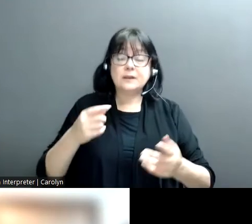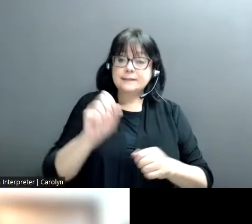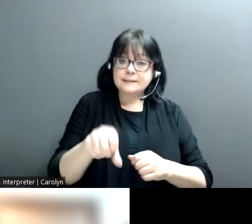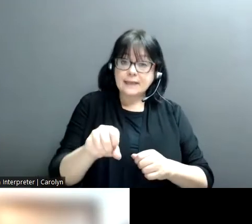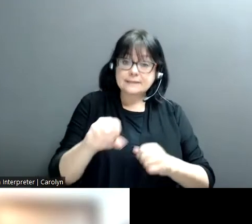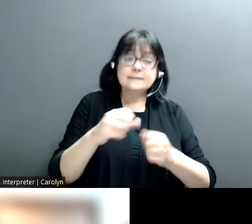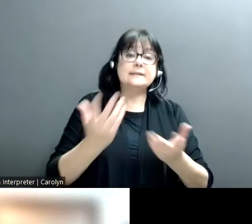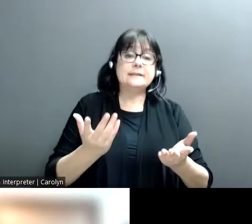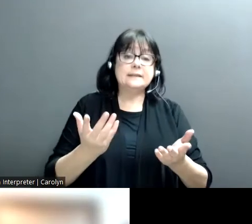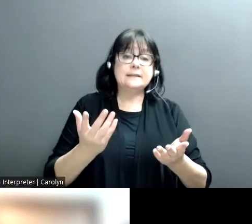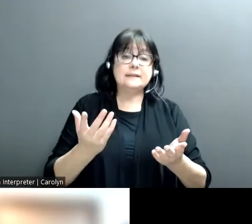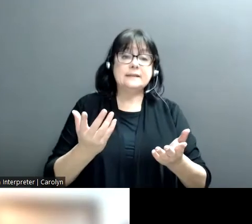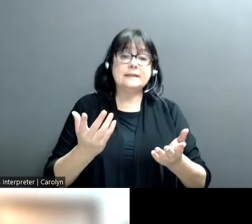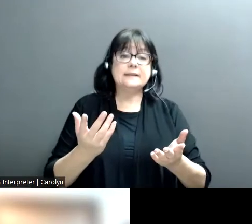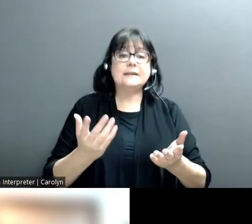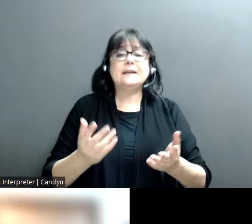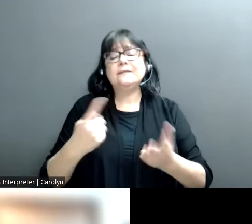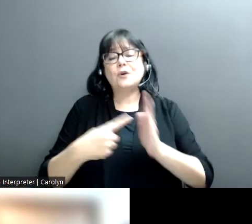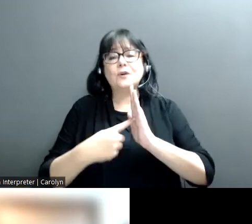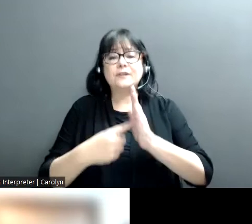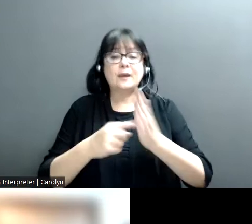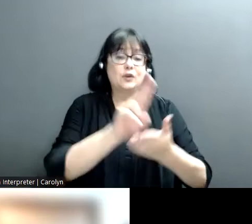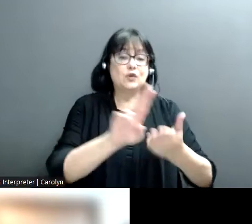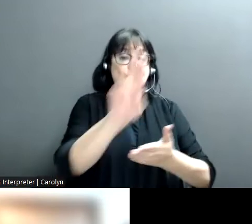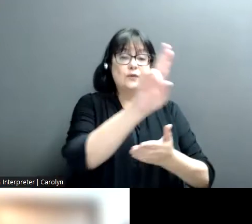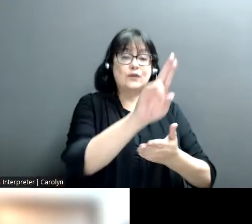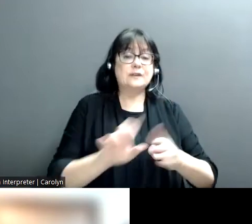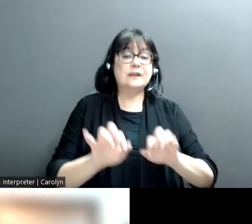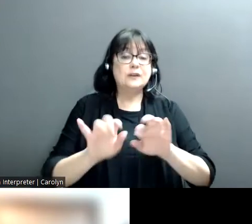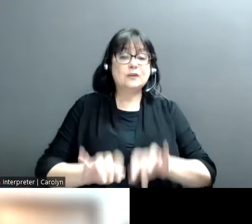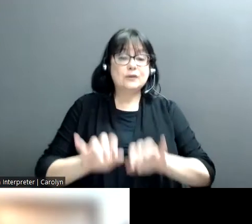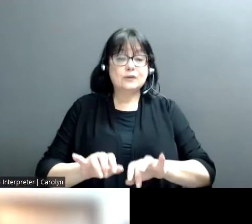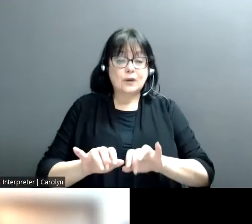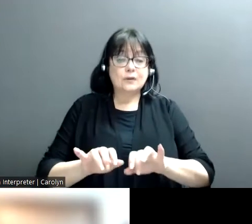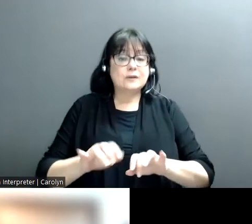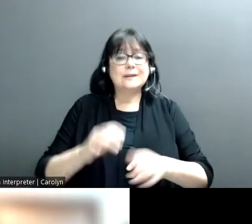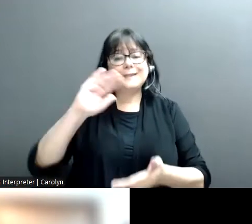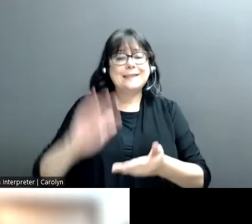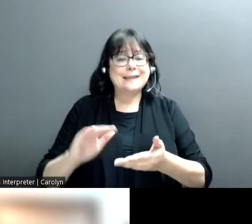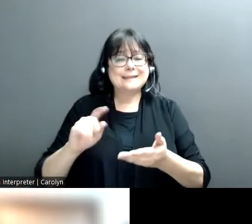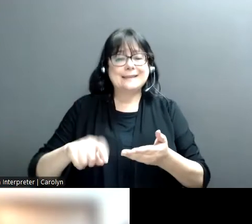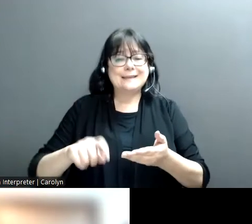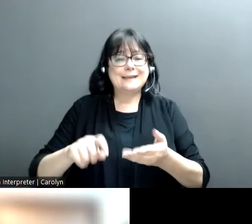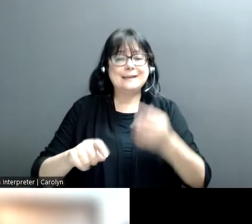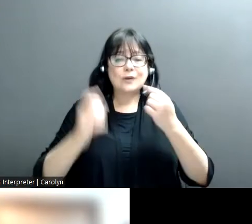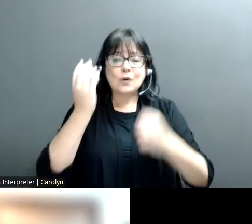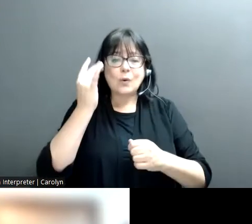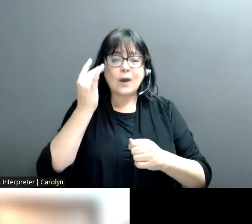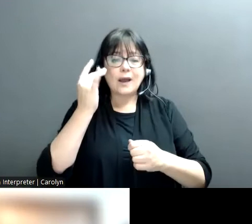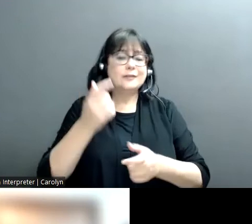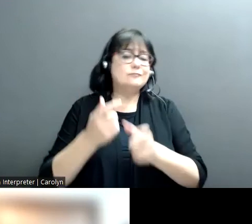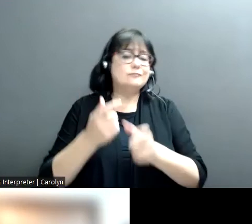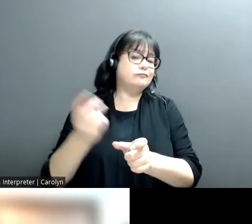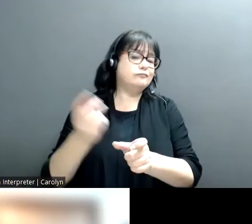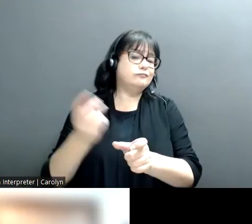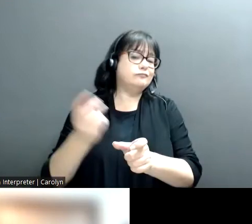support, scribes at university, are less needed because we can dictate. But also the technology itself